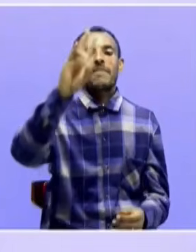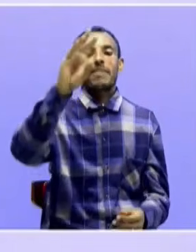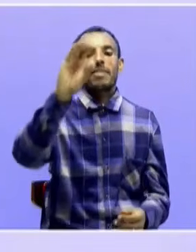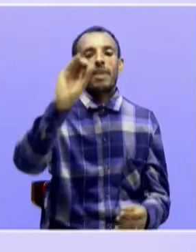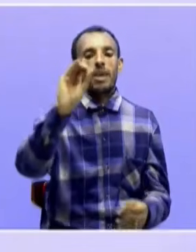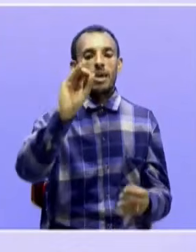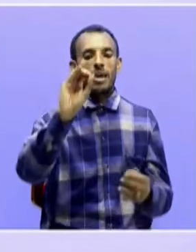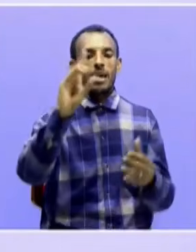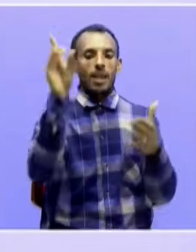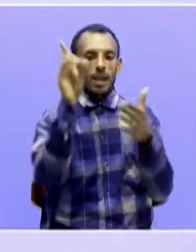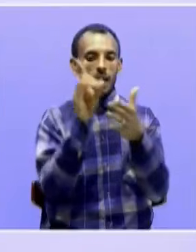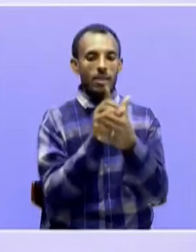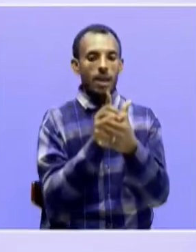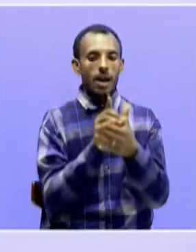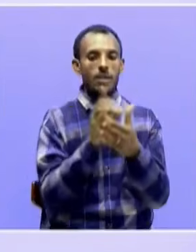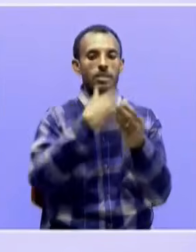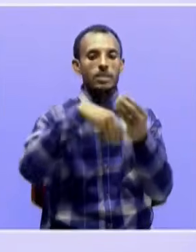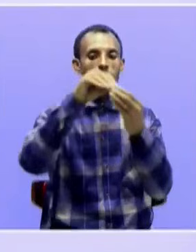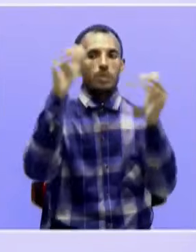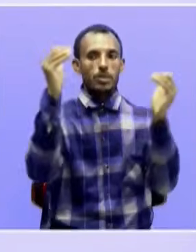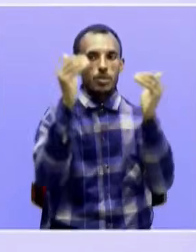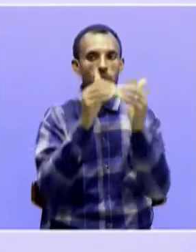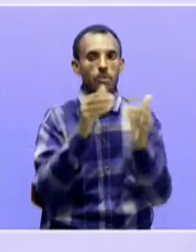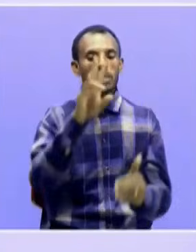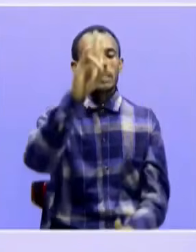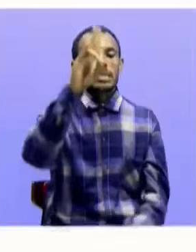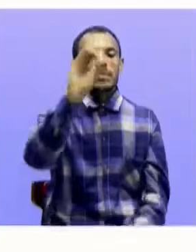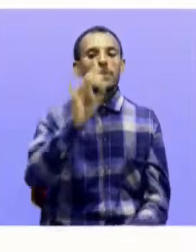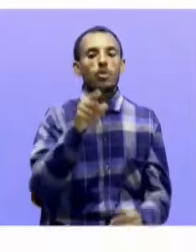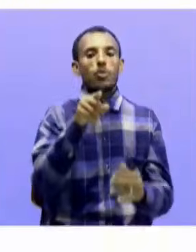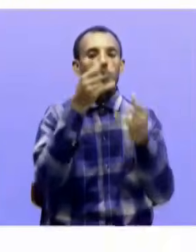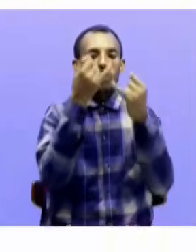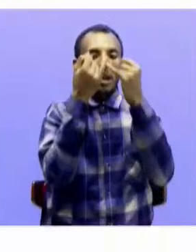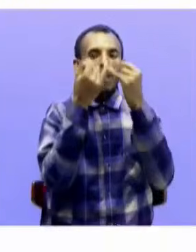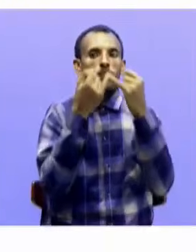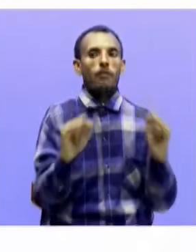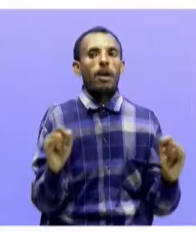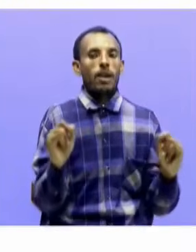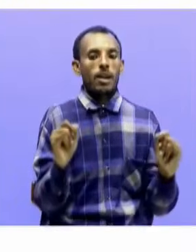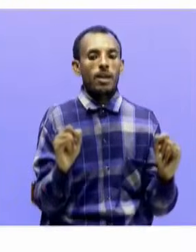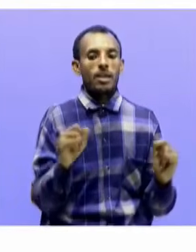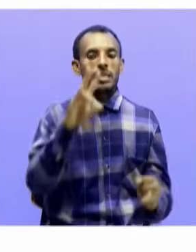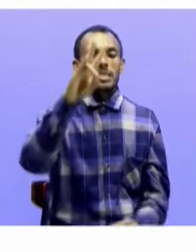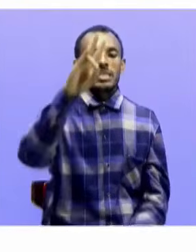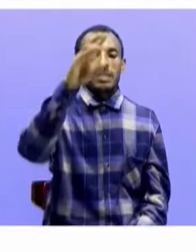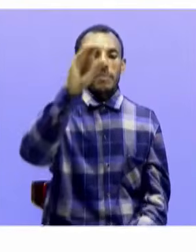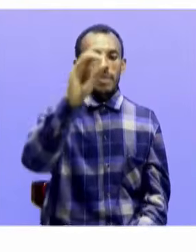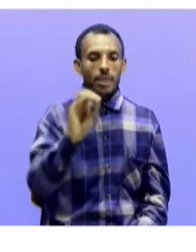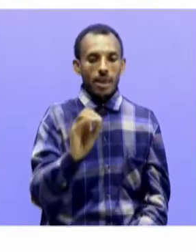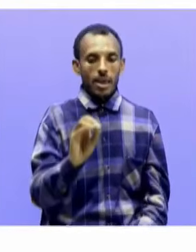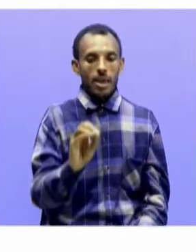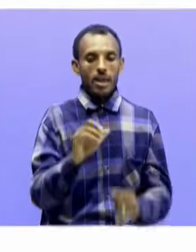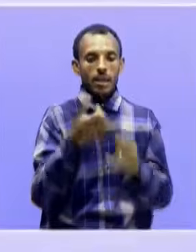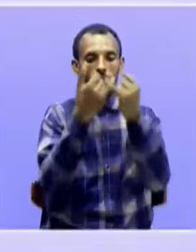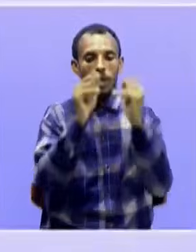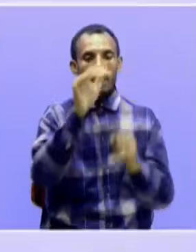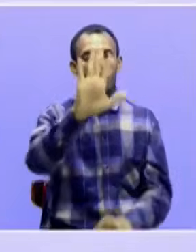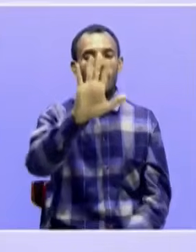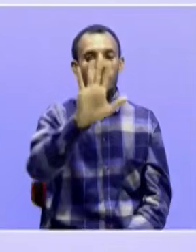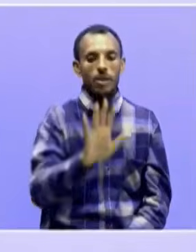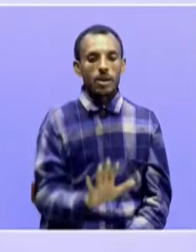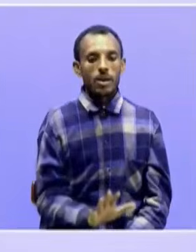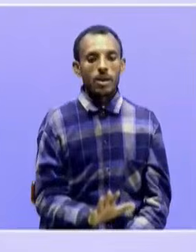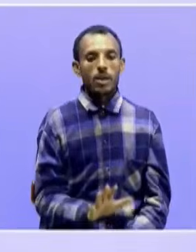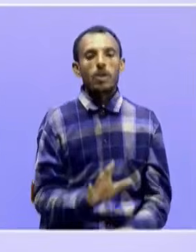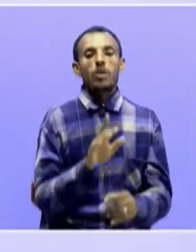of this data is 70, so you divide 70 by 5, you will